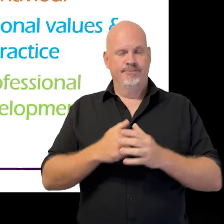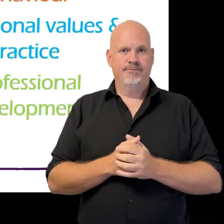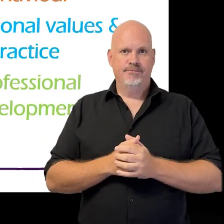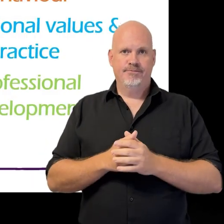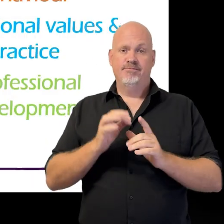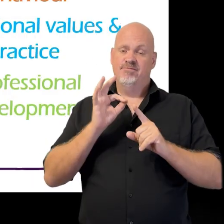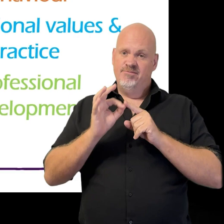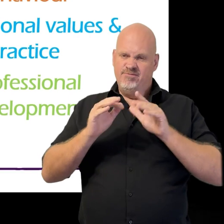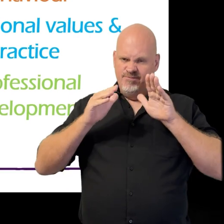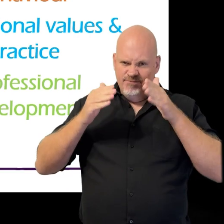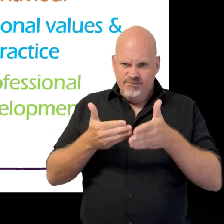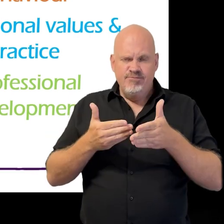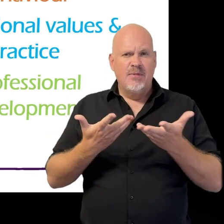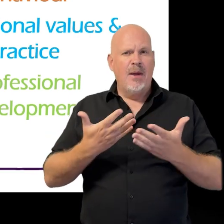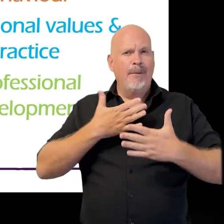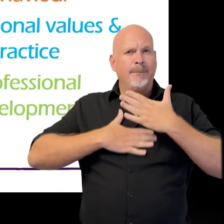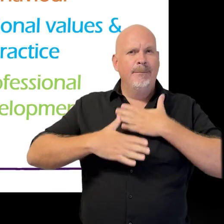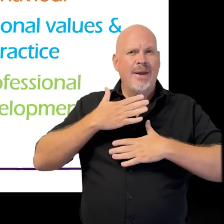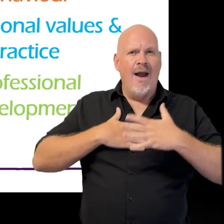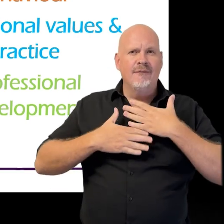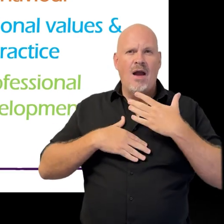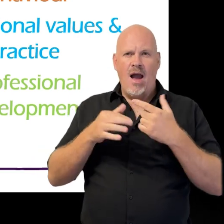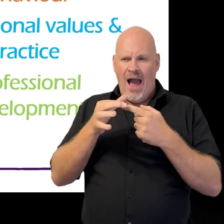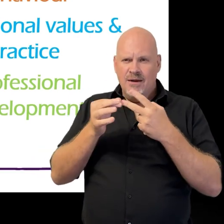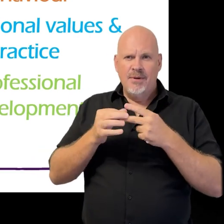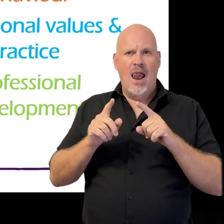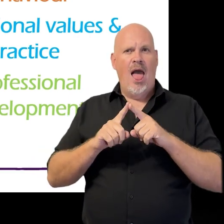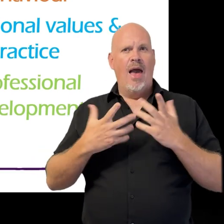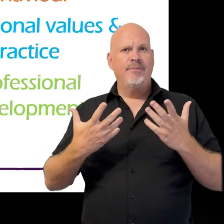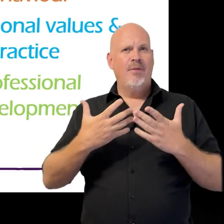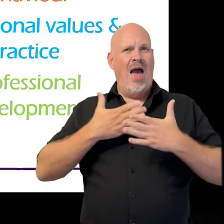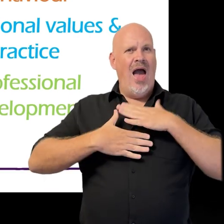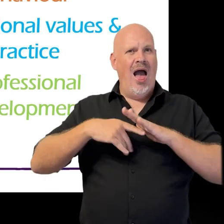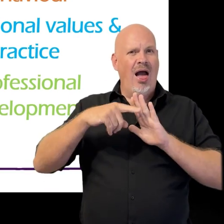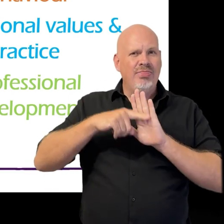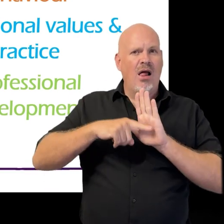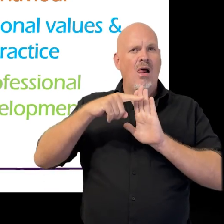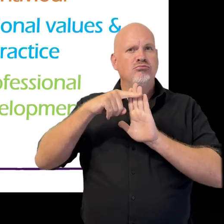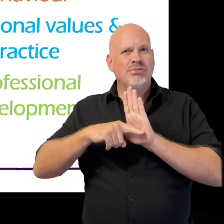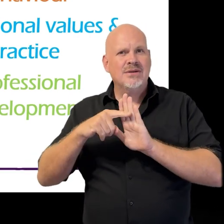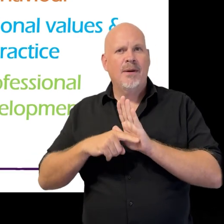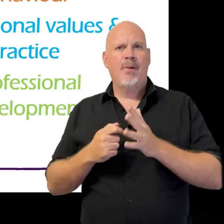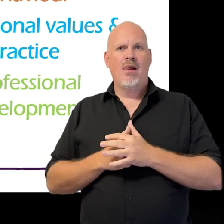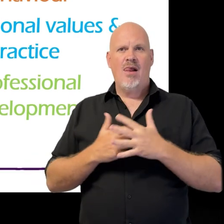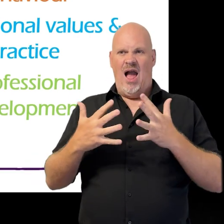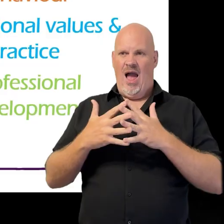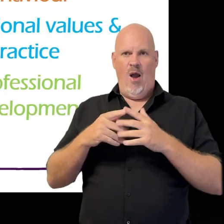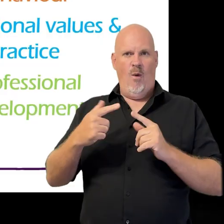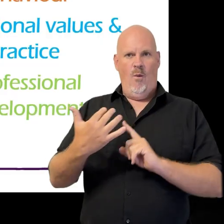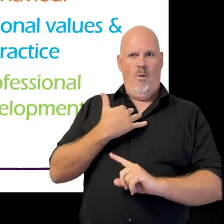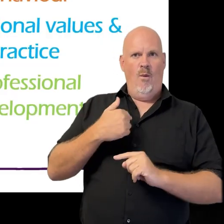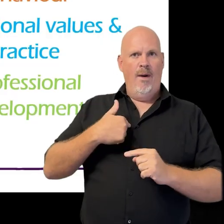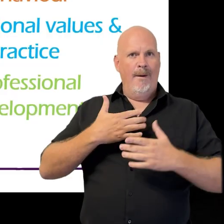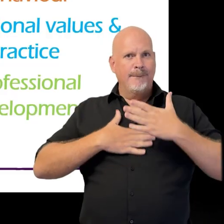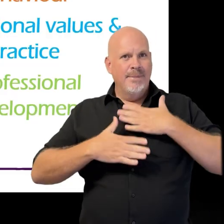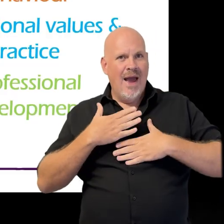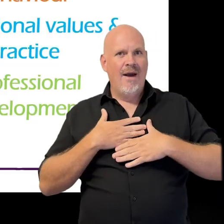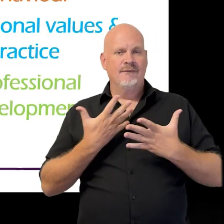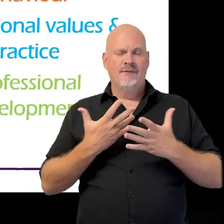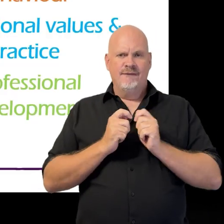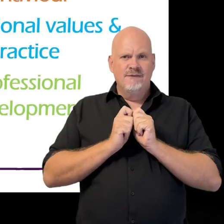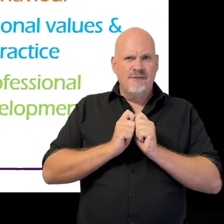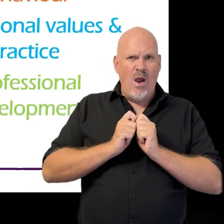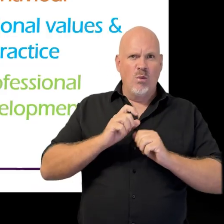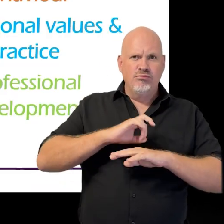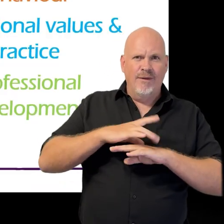Unit 3CO03 actually focuses on the essential, general, required behaviours we would expect